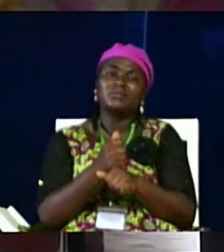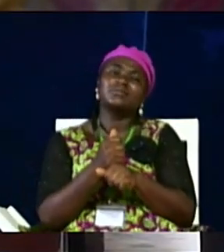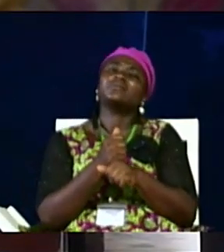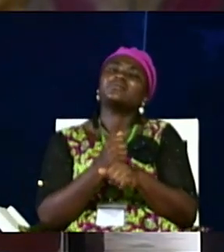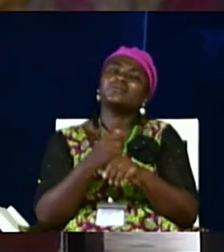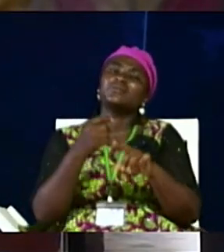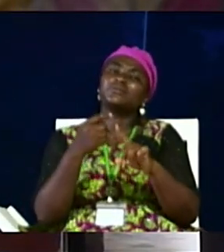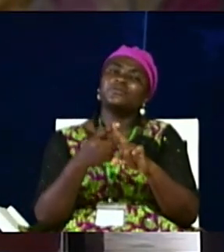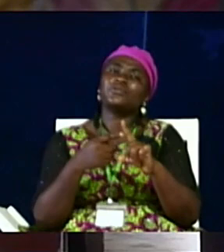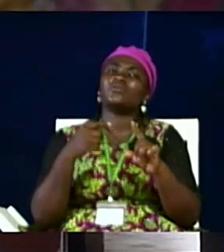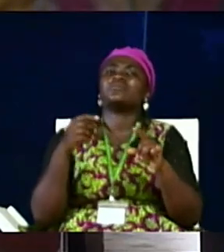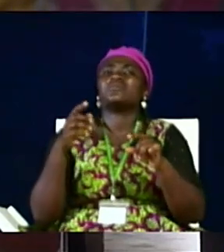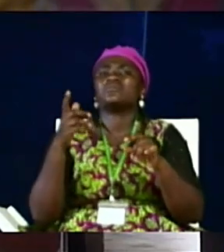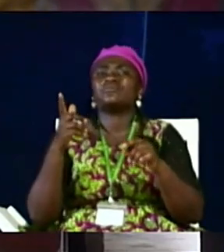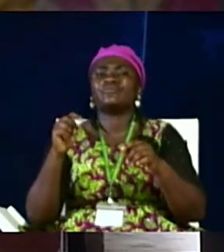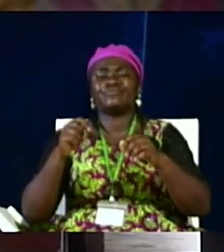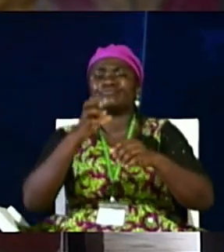from a regulating body.